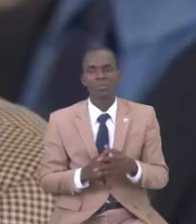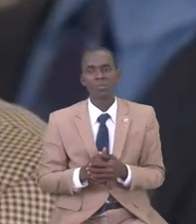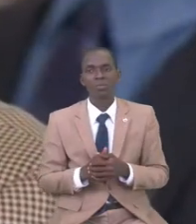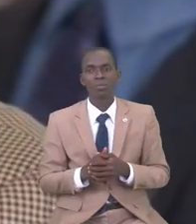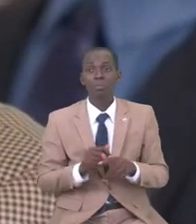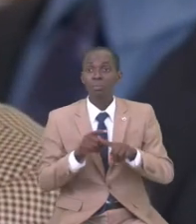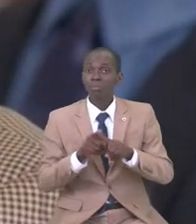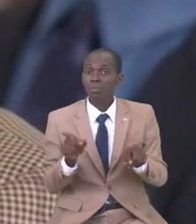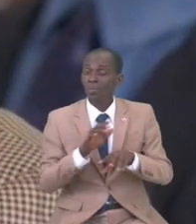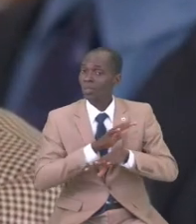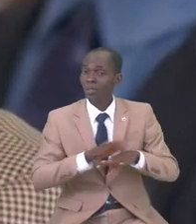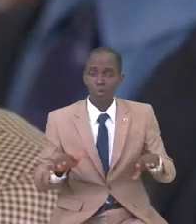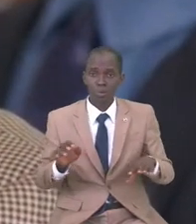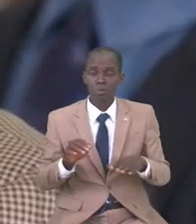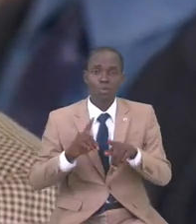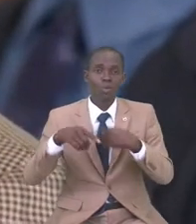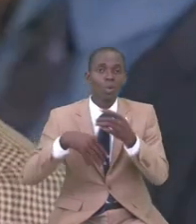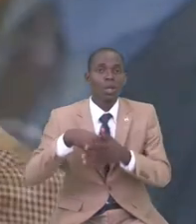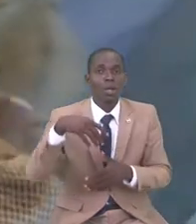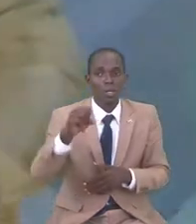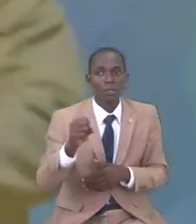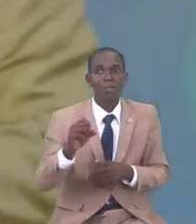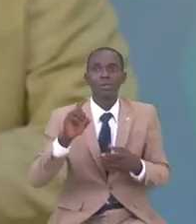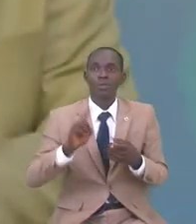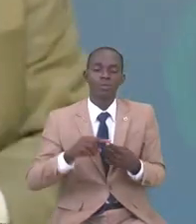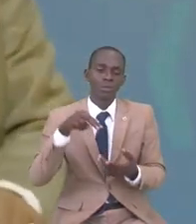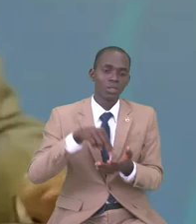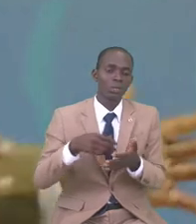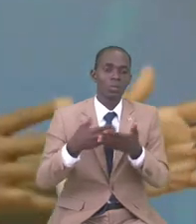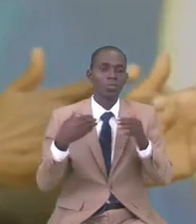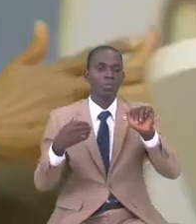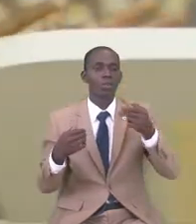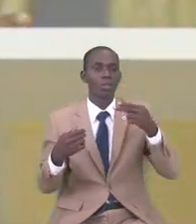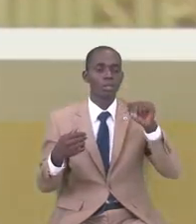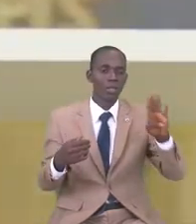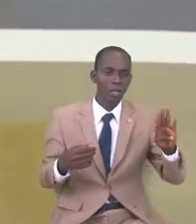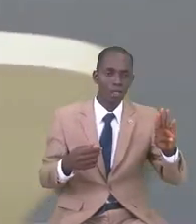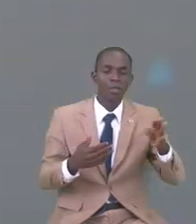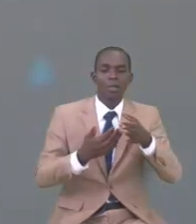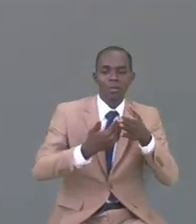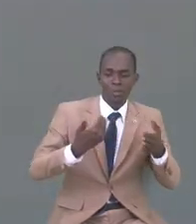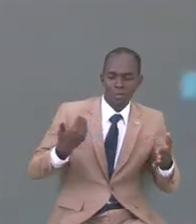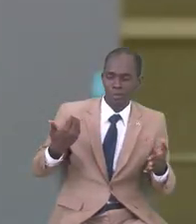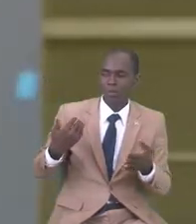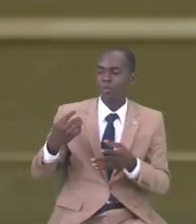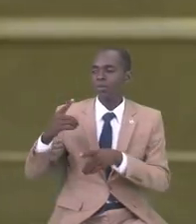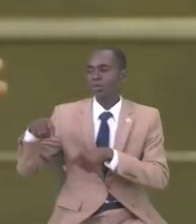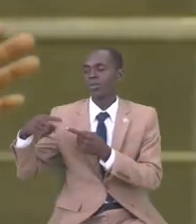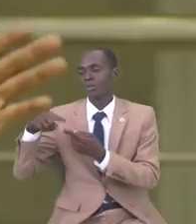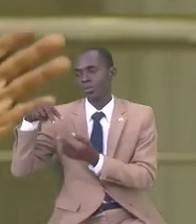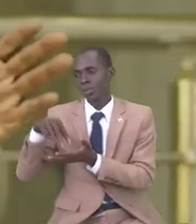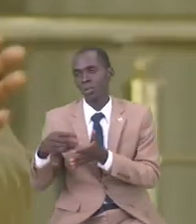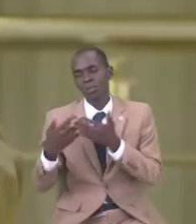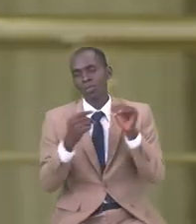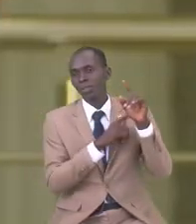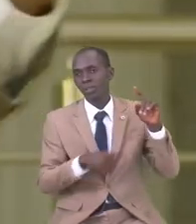go out to stand before Ahab, Jezebel, before you stand before the